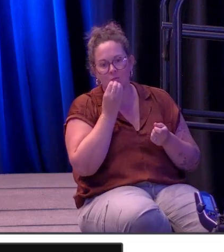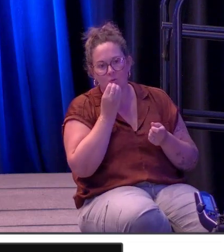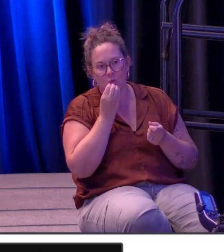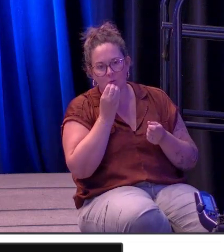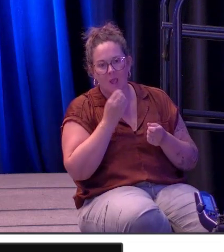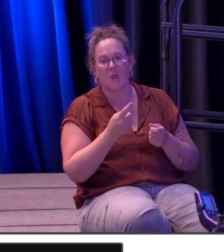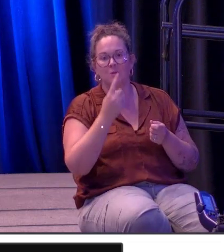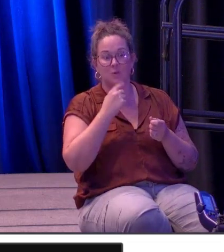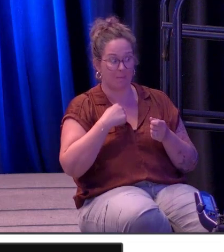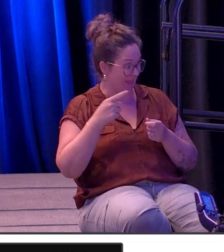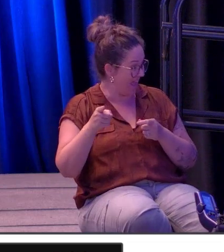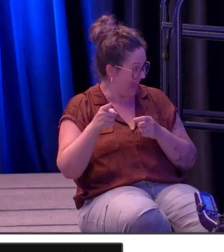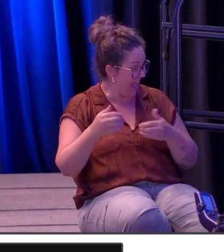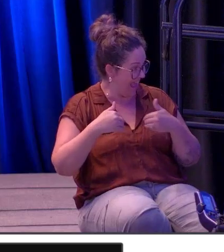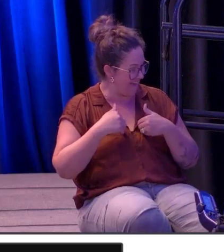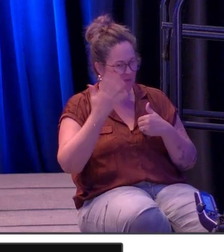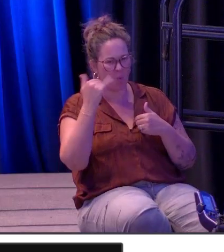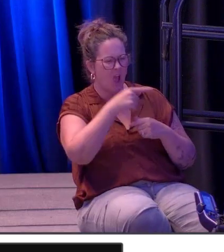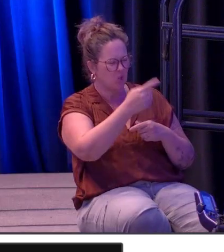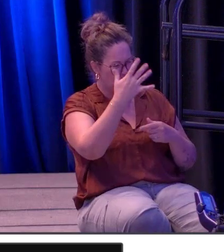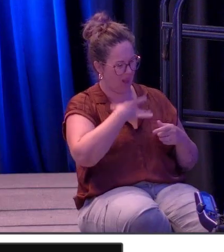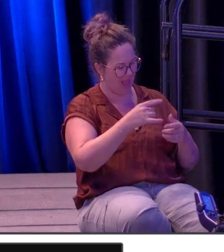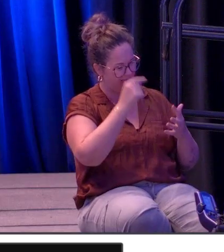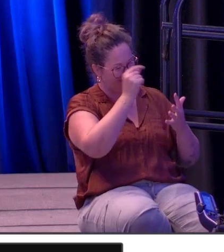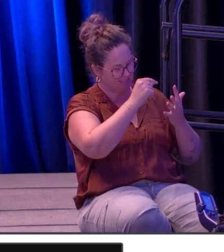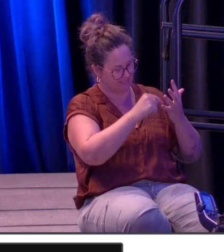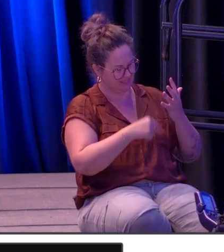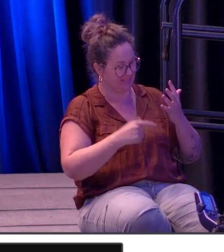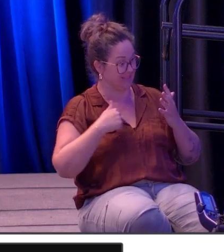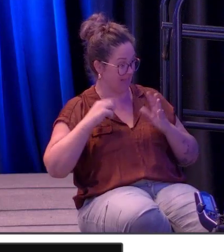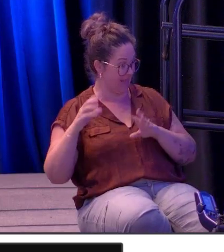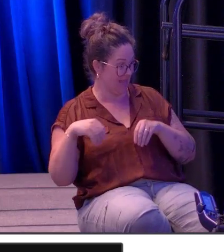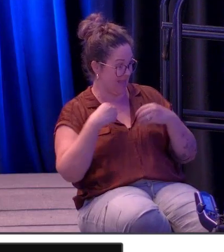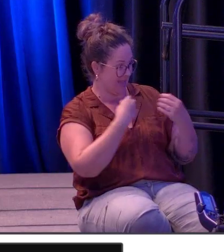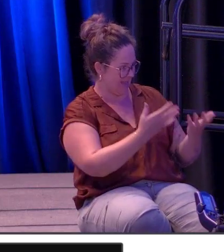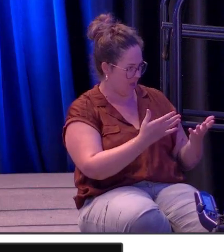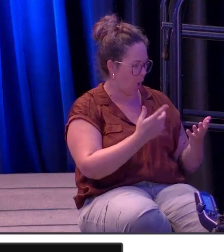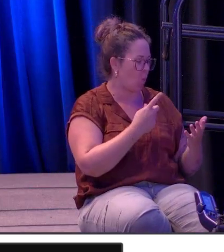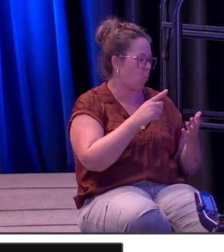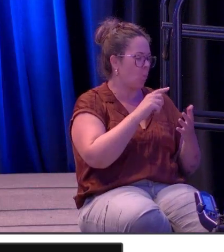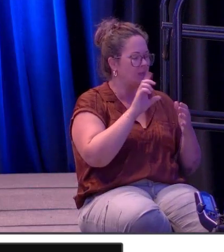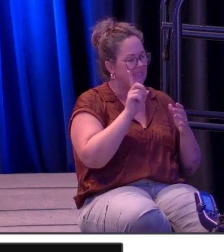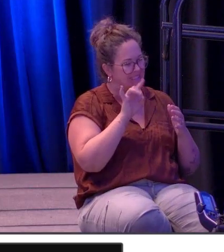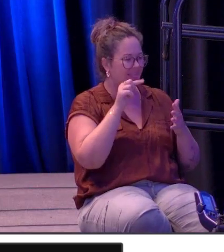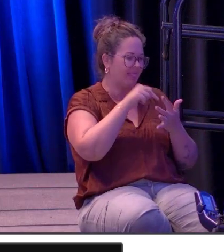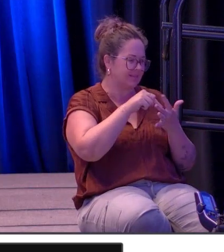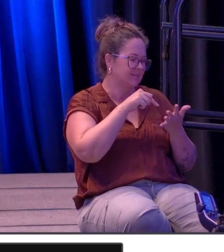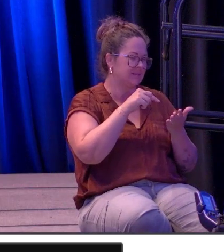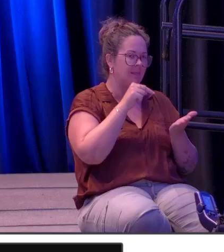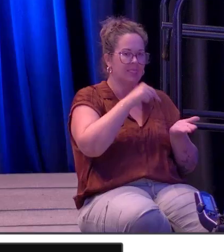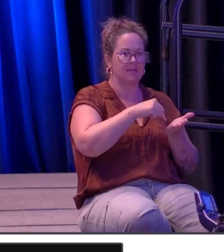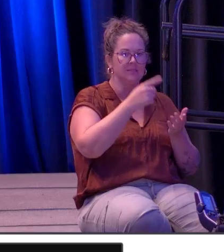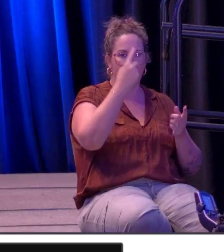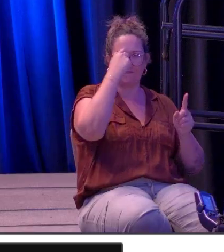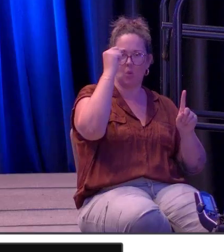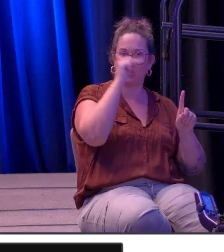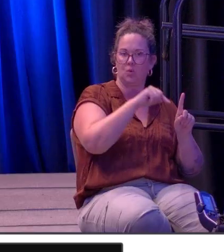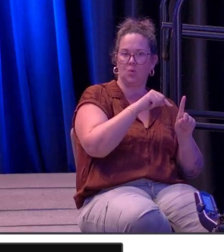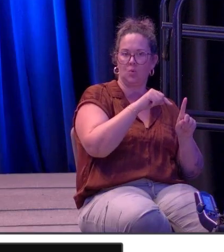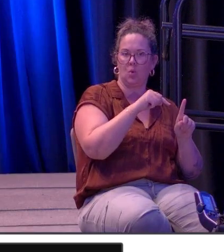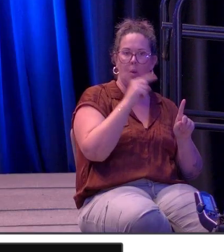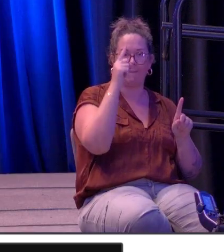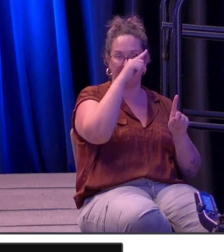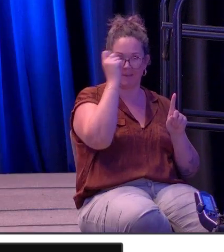this because of because I know that you like this, or we did this because of you, so for you instead of because for you,